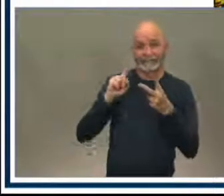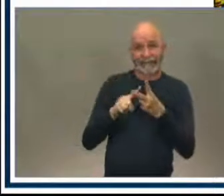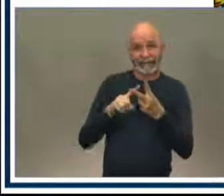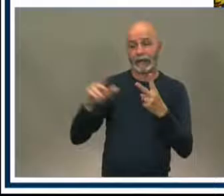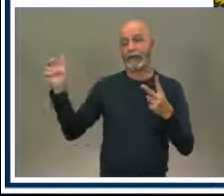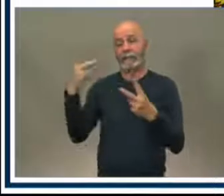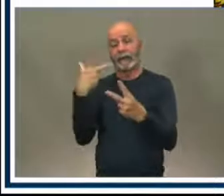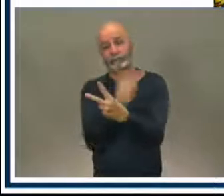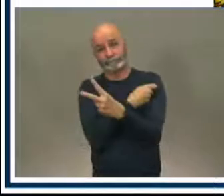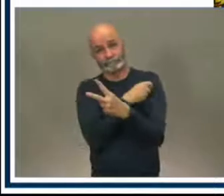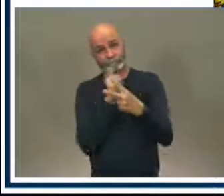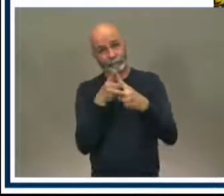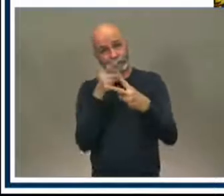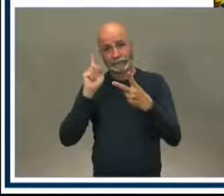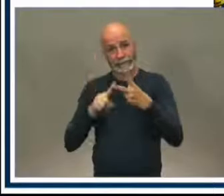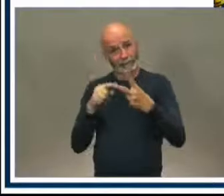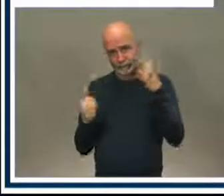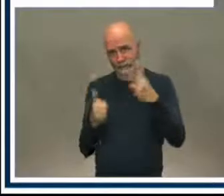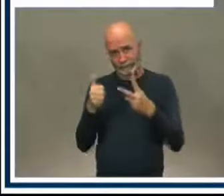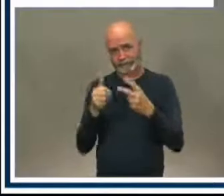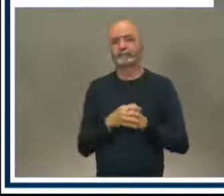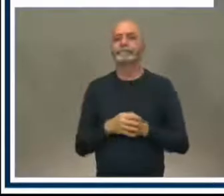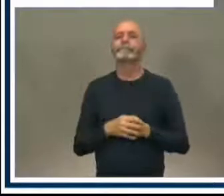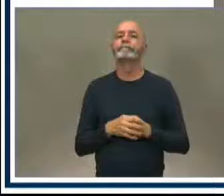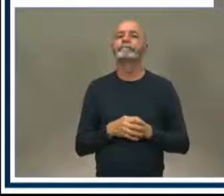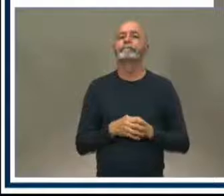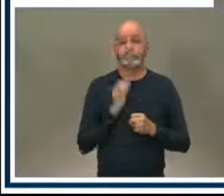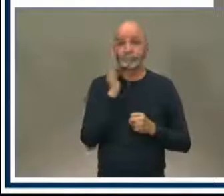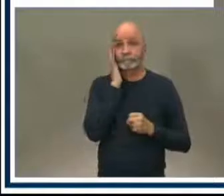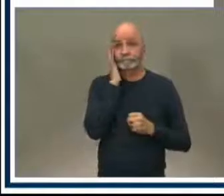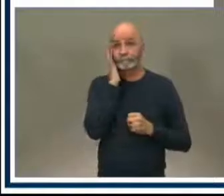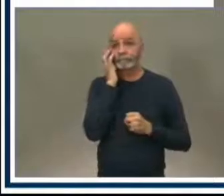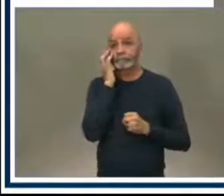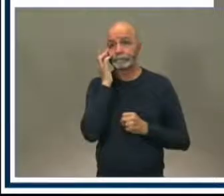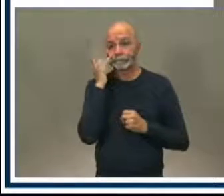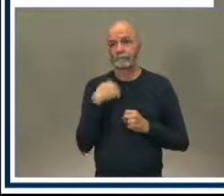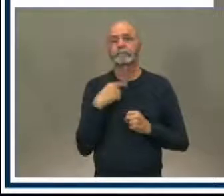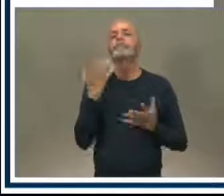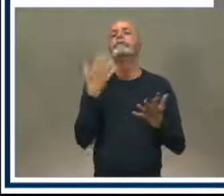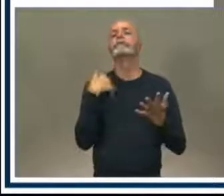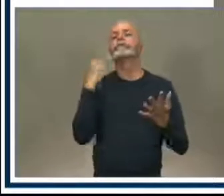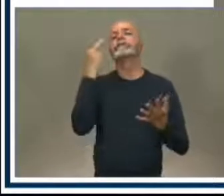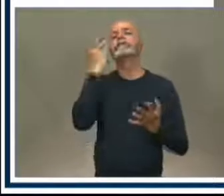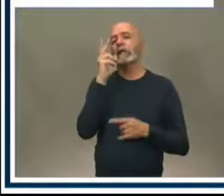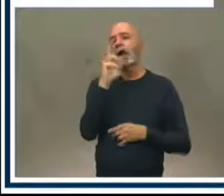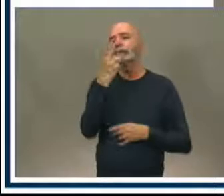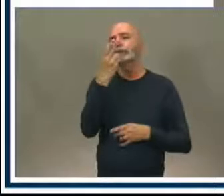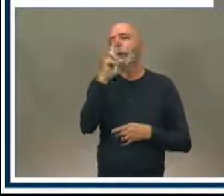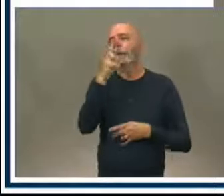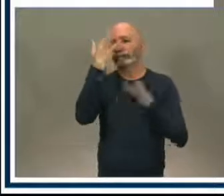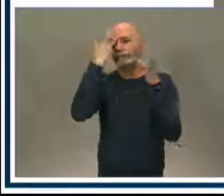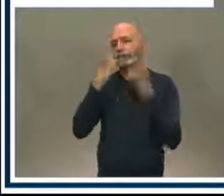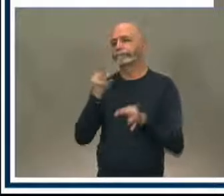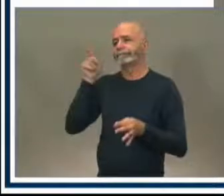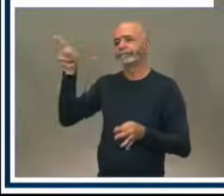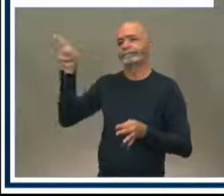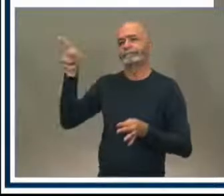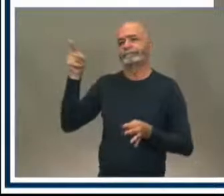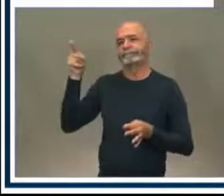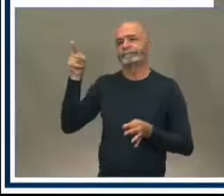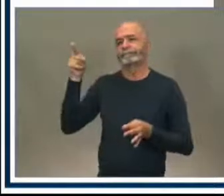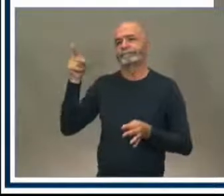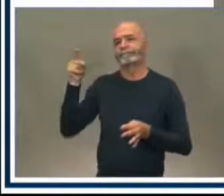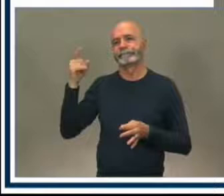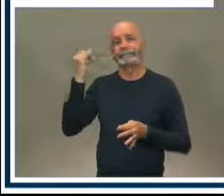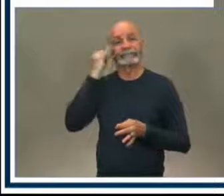That's one of the details, working out with that's really at the front line with the human resources about that. But we're being very clear that if you're not